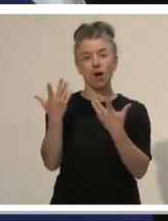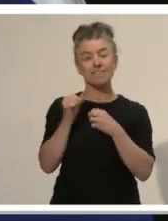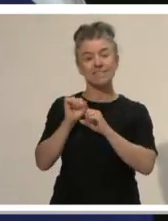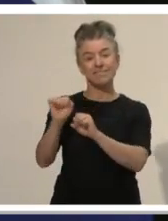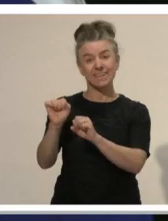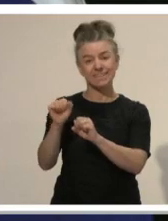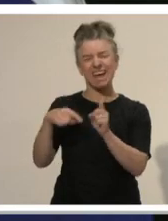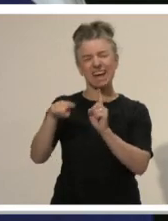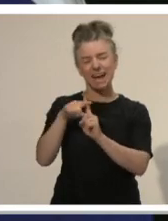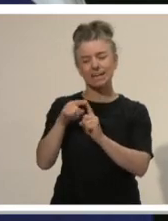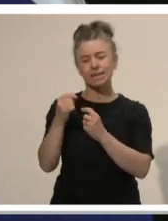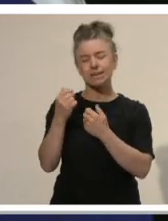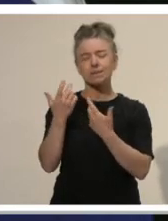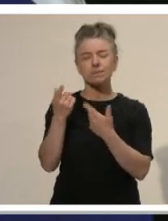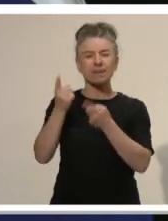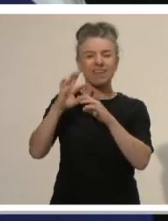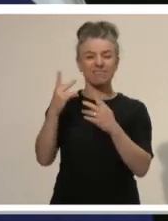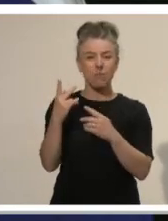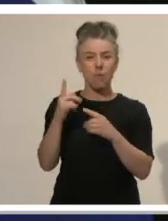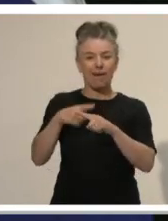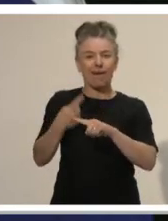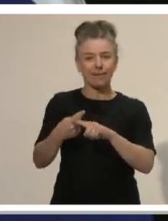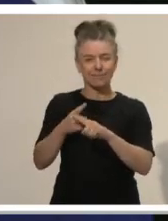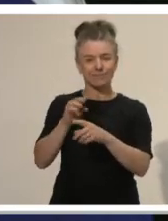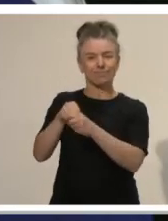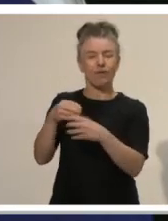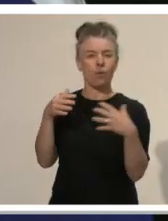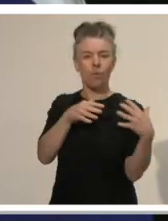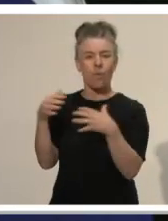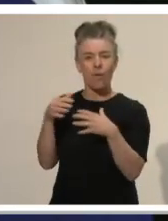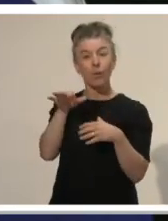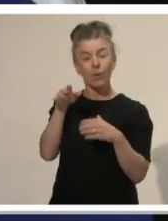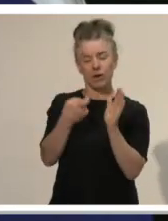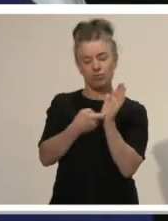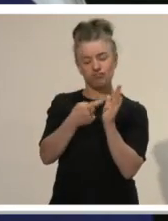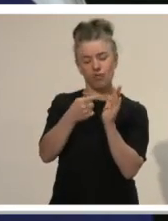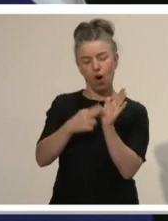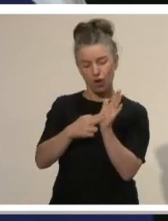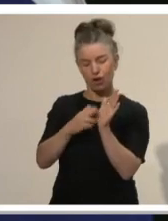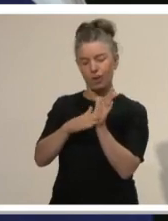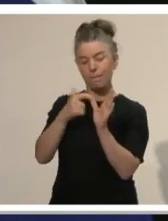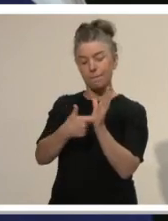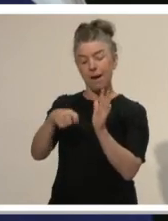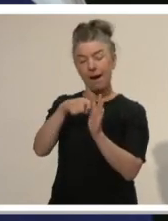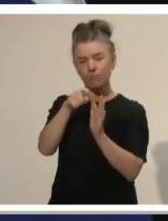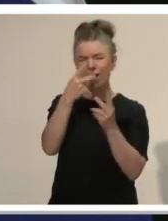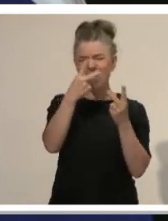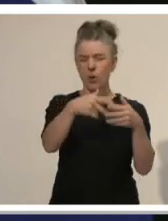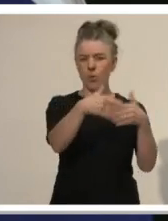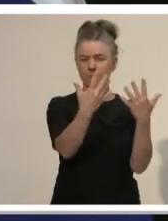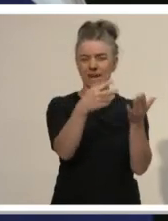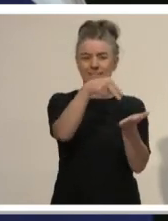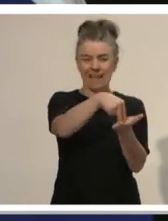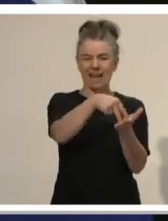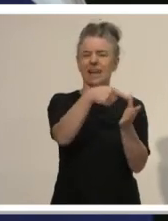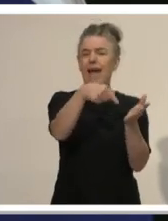for Veterans, Ron Mark. If anyone wants to find out more details, I encourage you to visit standatdawn.com. And so in the